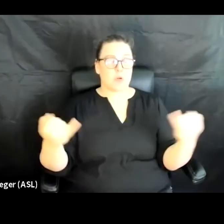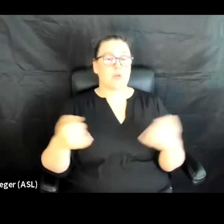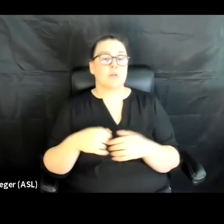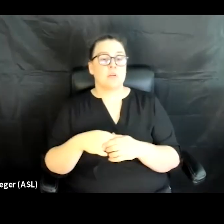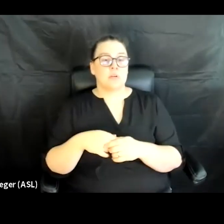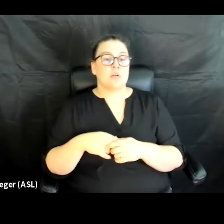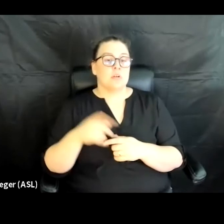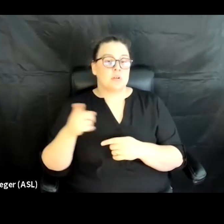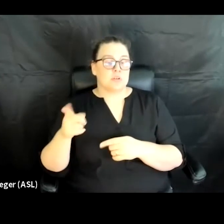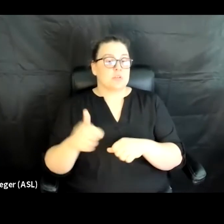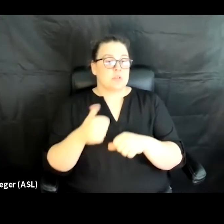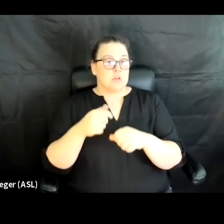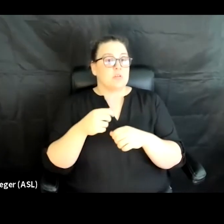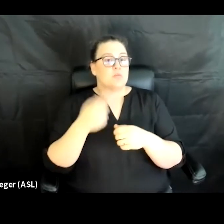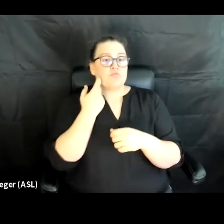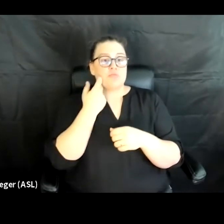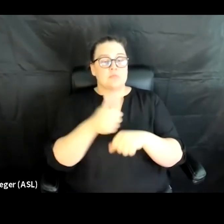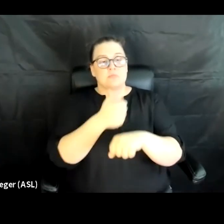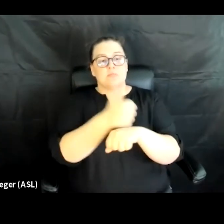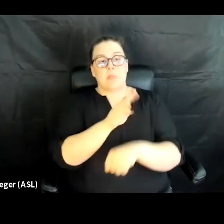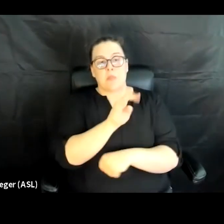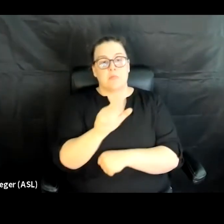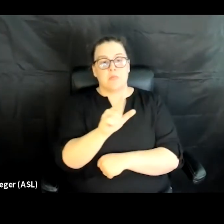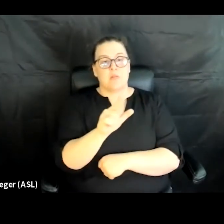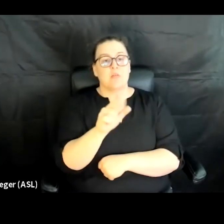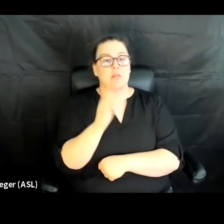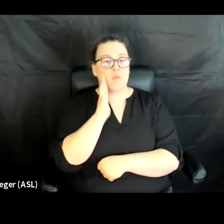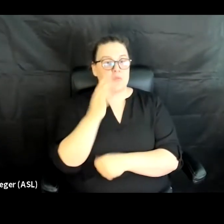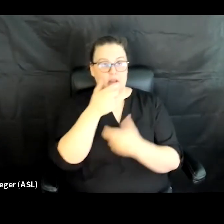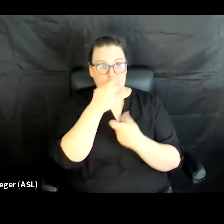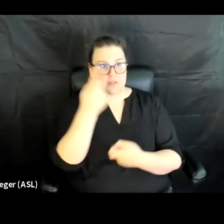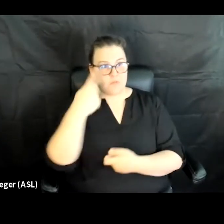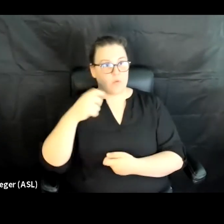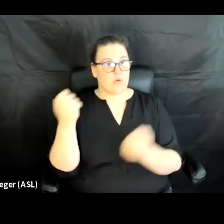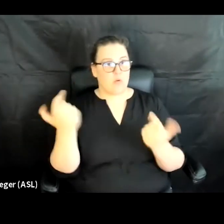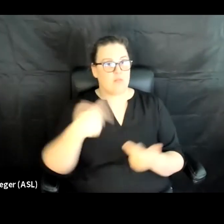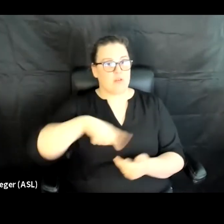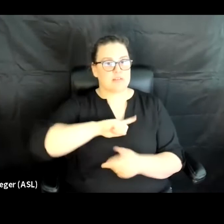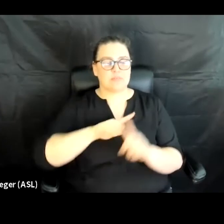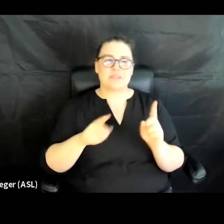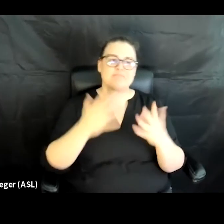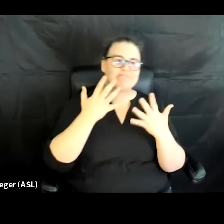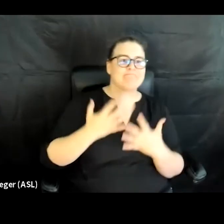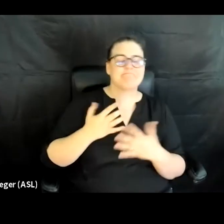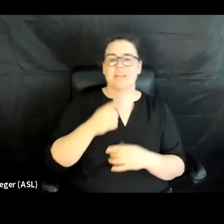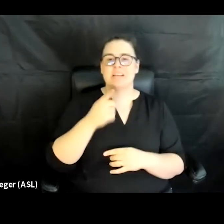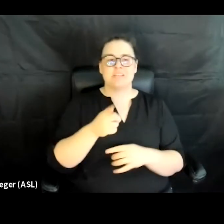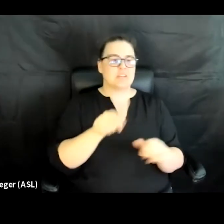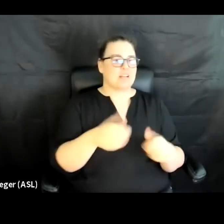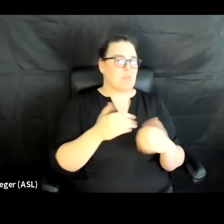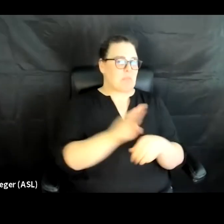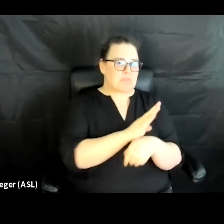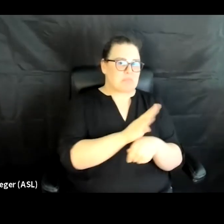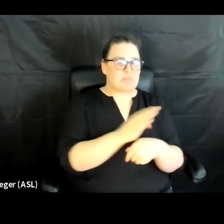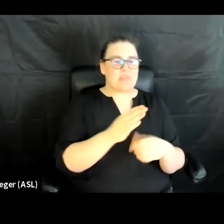to many of us, and particularly to state policymakers. But unfortunately, she was called away on other business. But